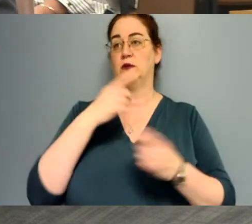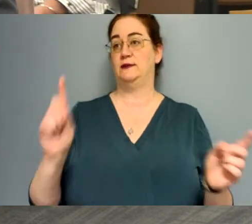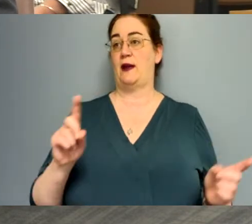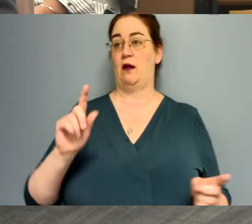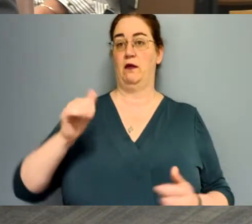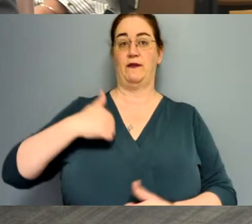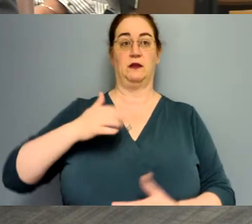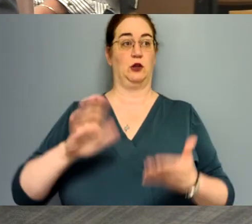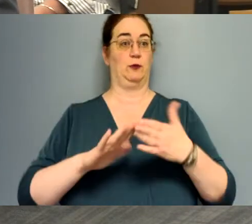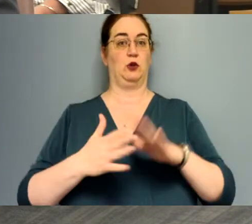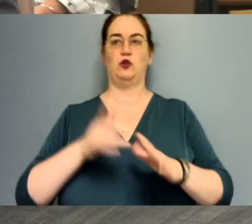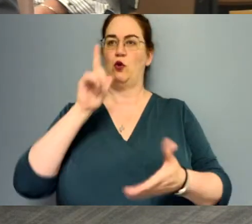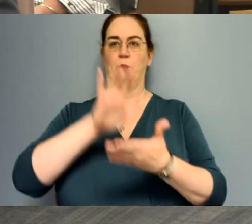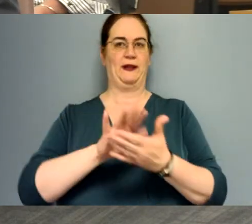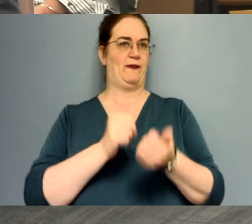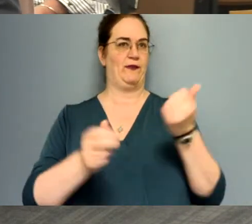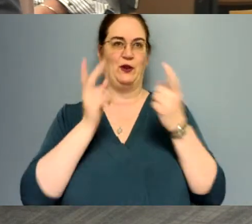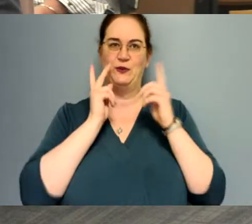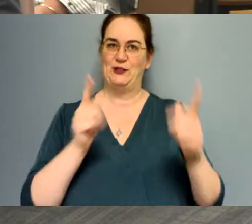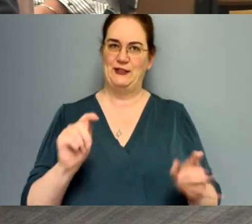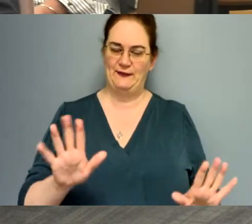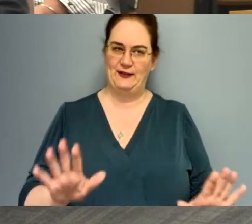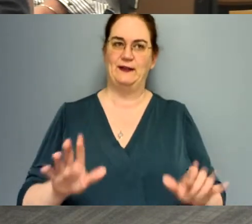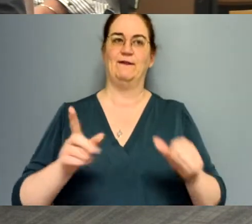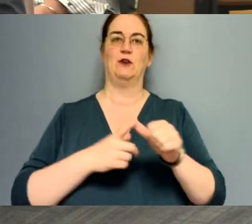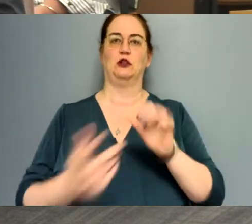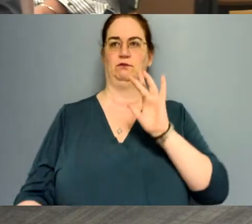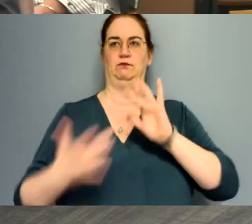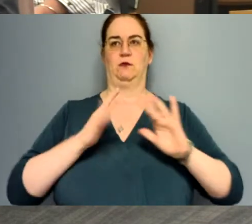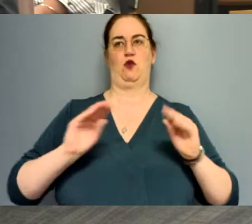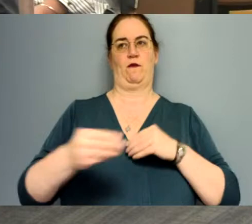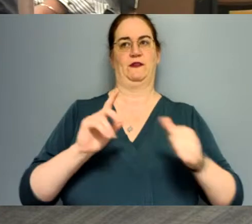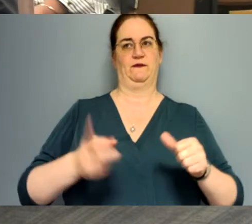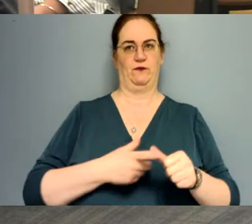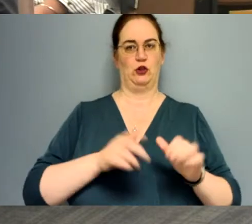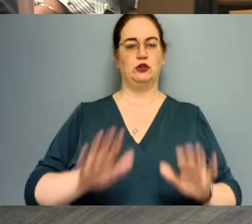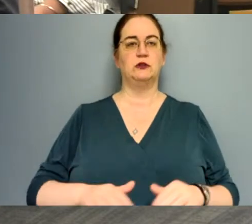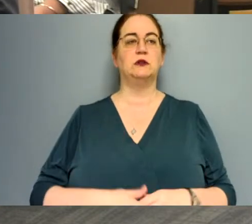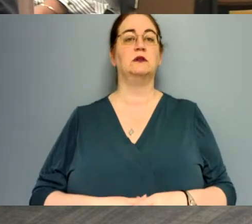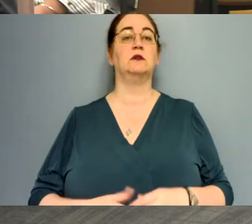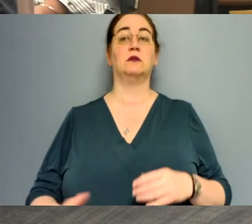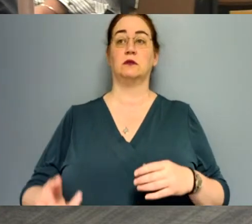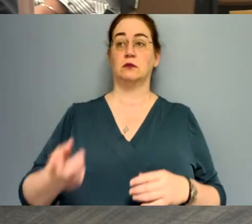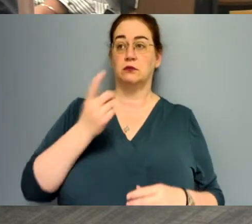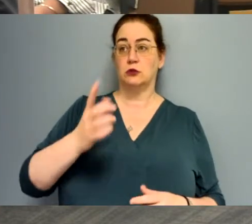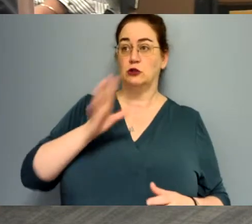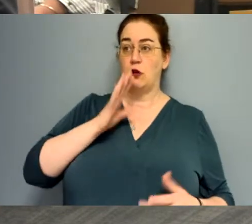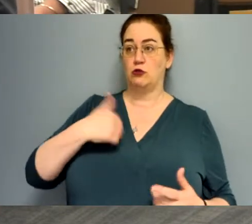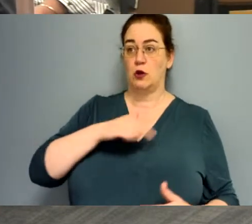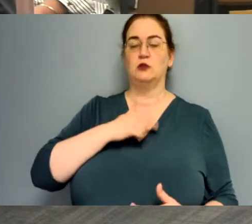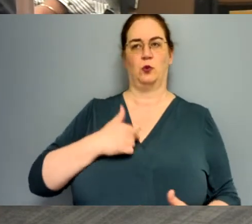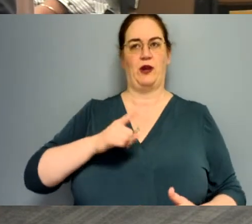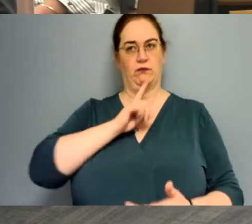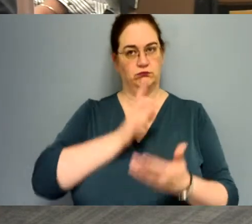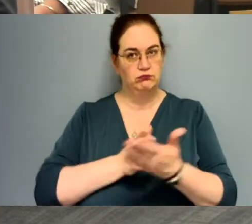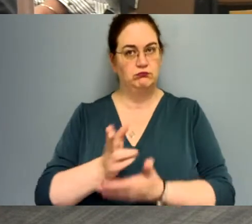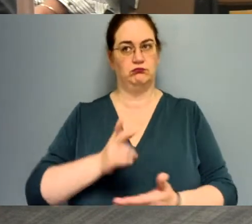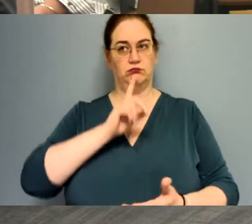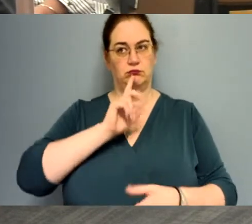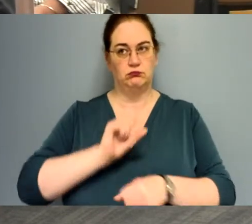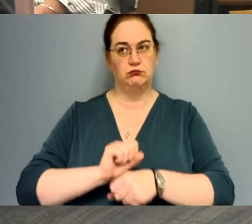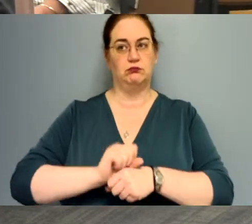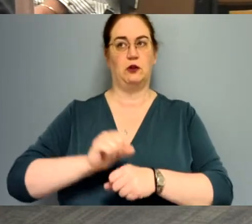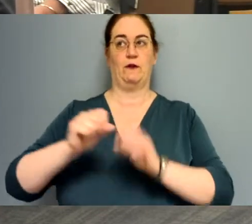in our community, don't believe everything you see on TV. Make sure you reach out to our office first. Come and talk to us. We have the real information, the information